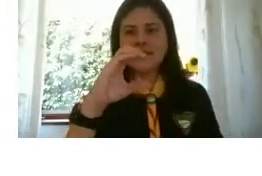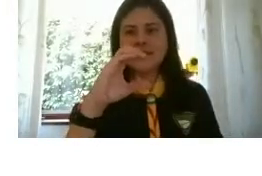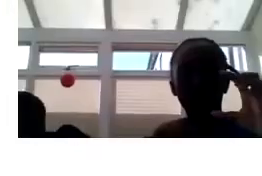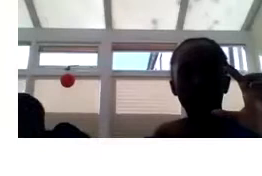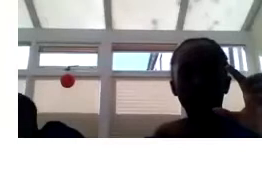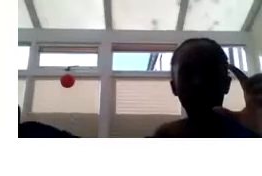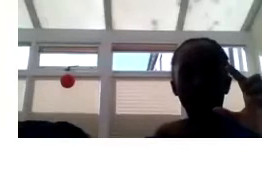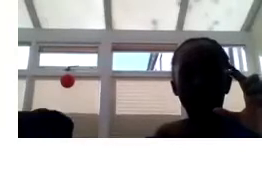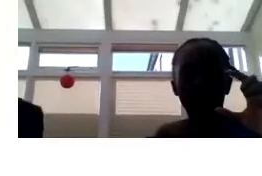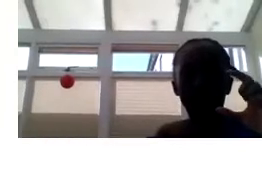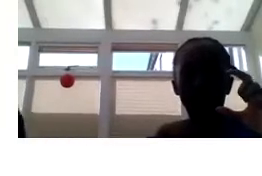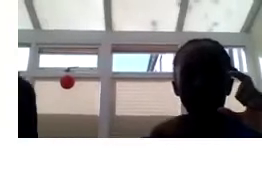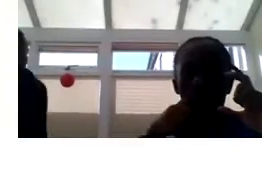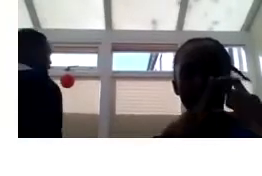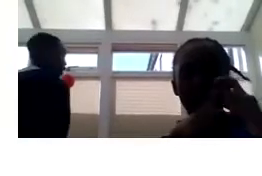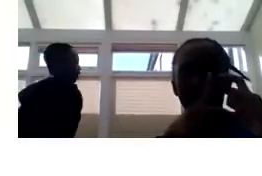D,